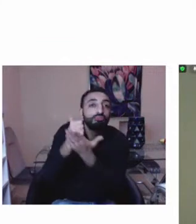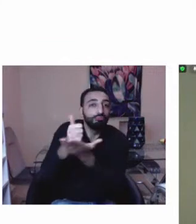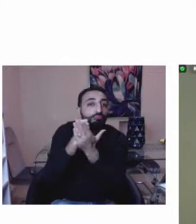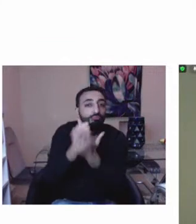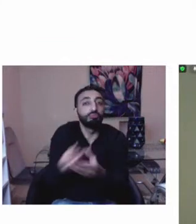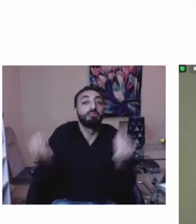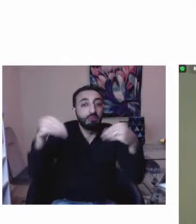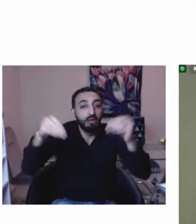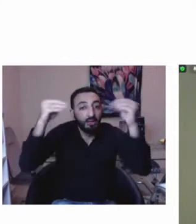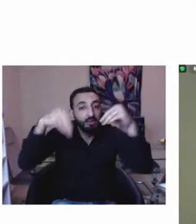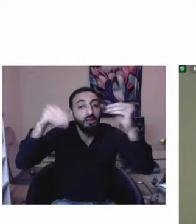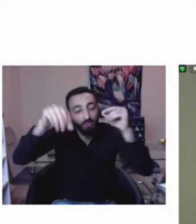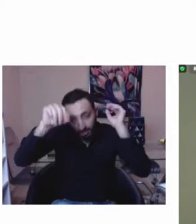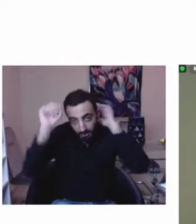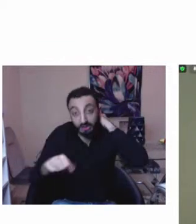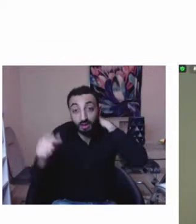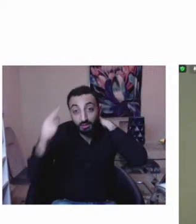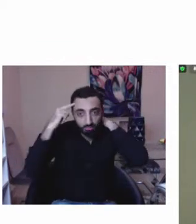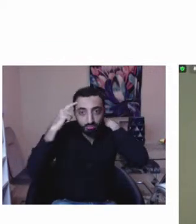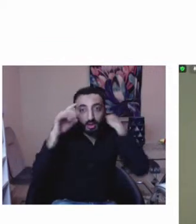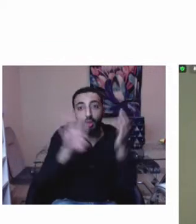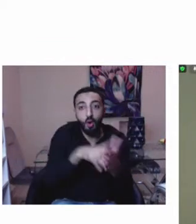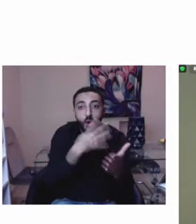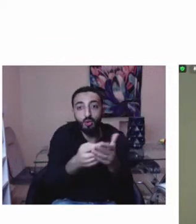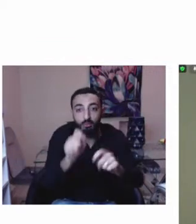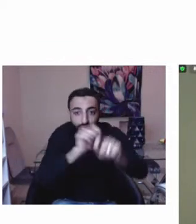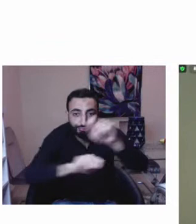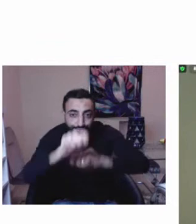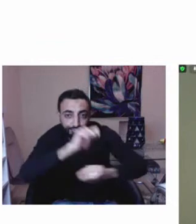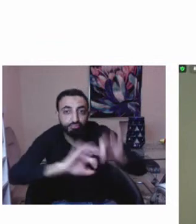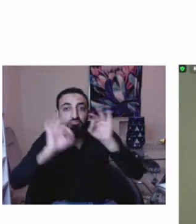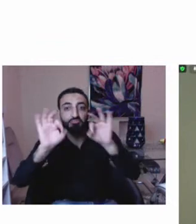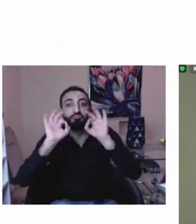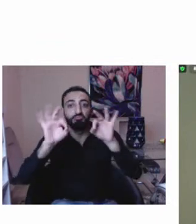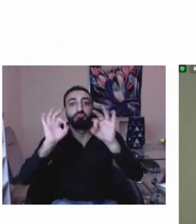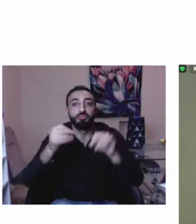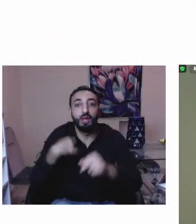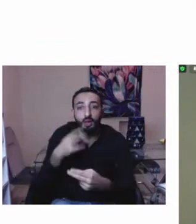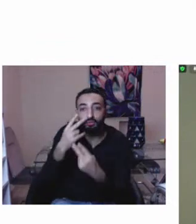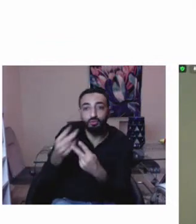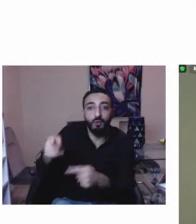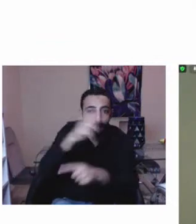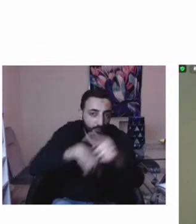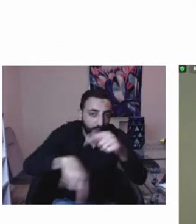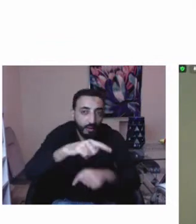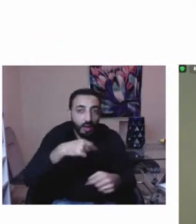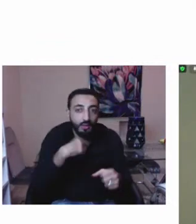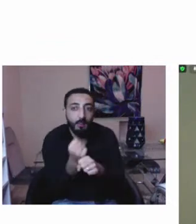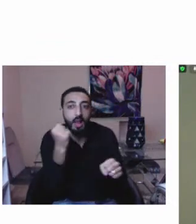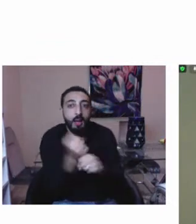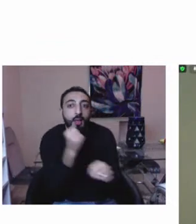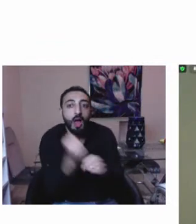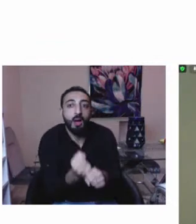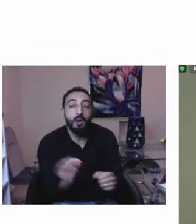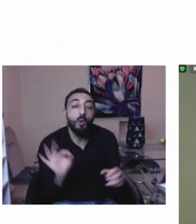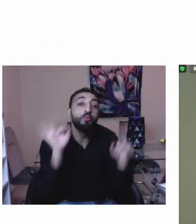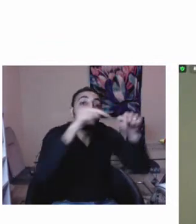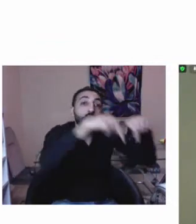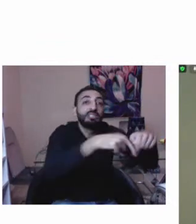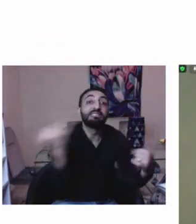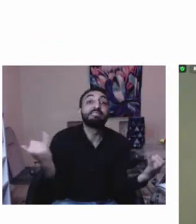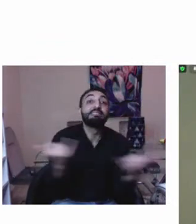agenda, and mostly to give us a better access to the financing for the